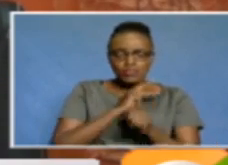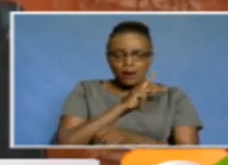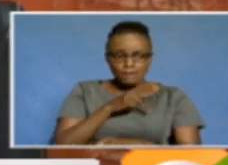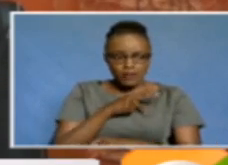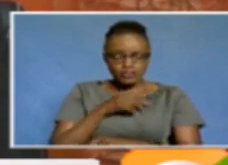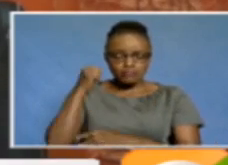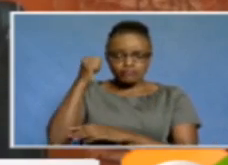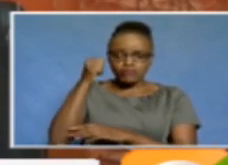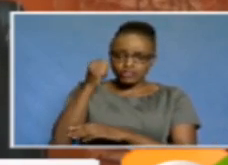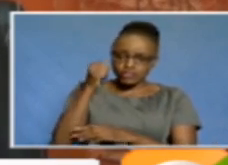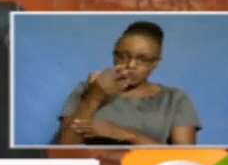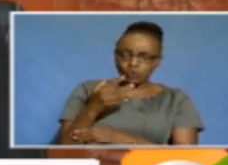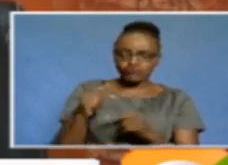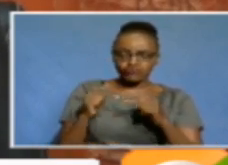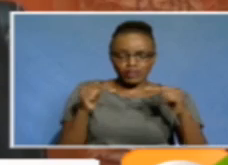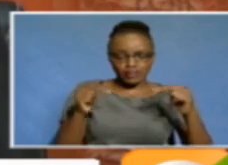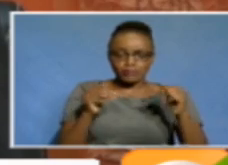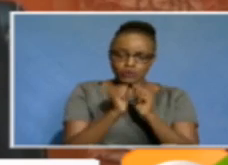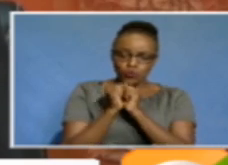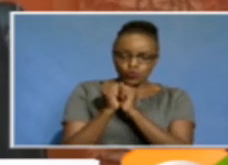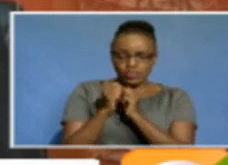and political scores to settle with me.